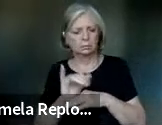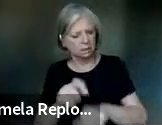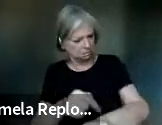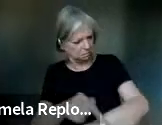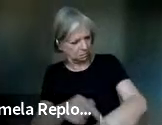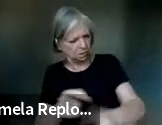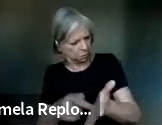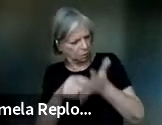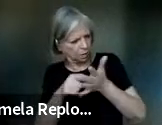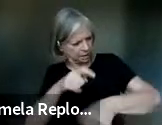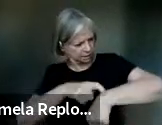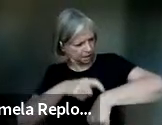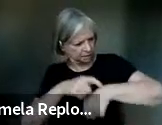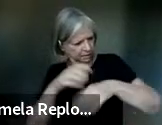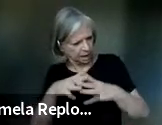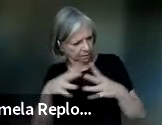any